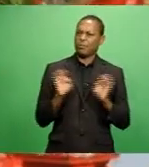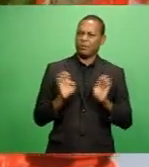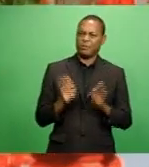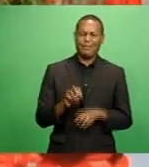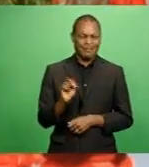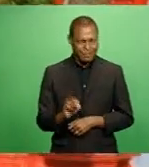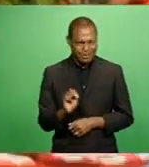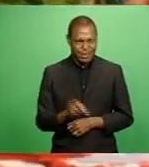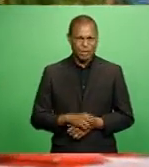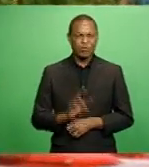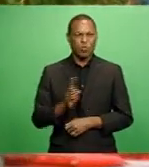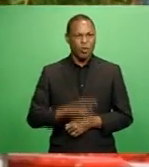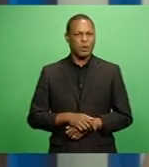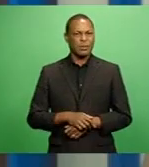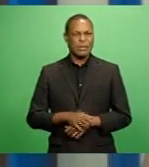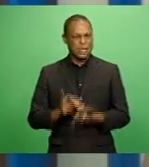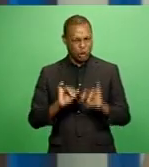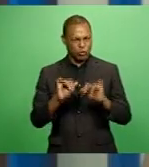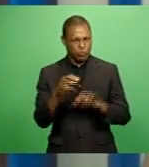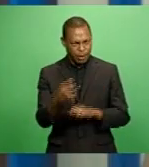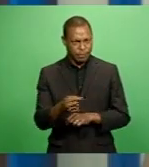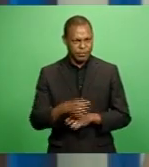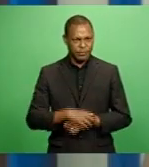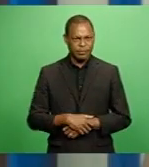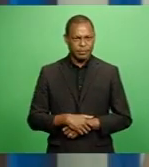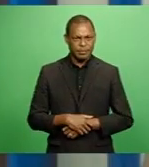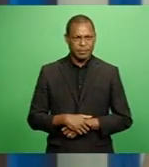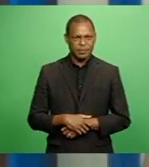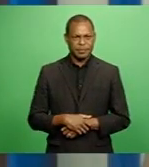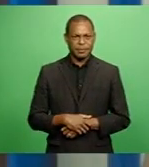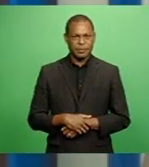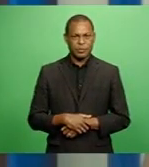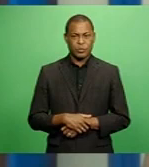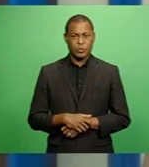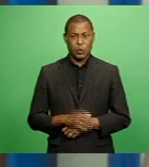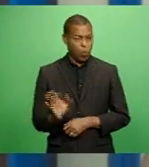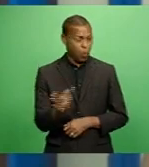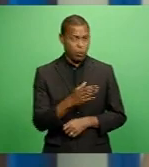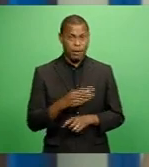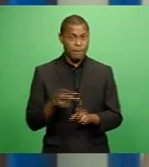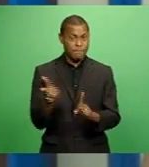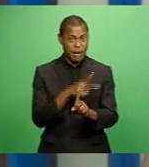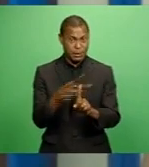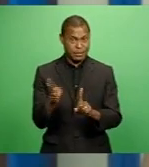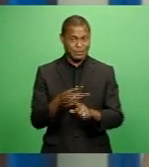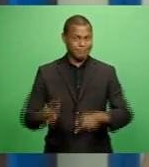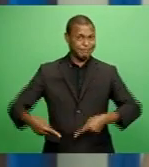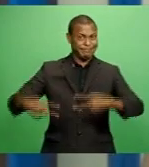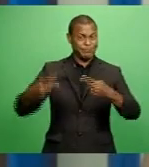everyone to address the issue. Such cases of violence against women